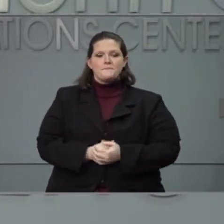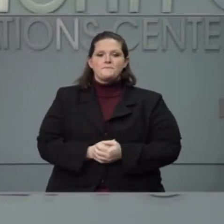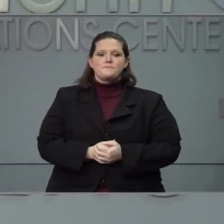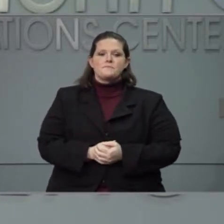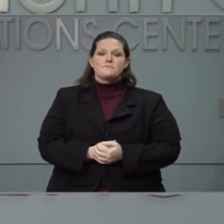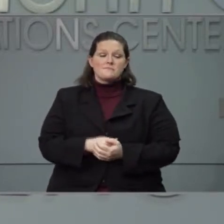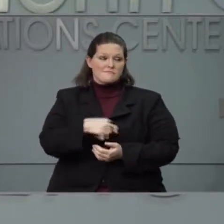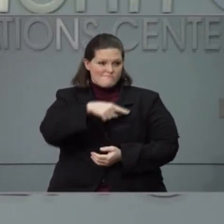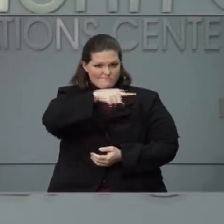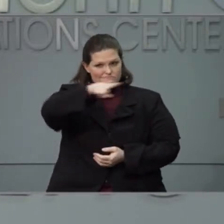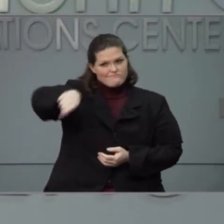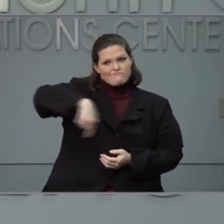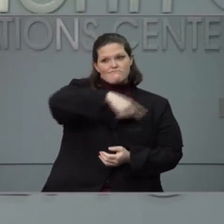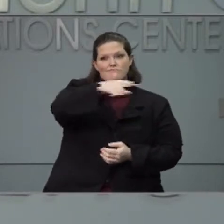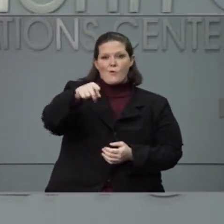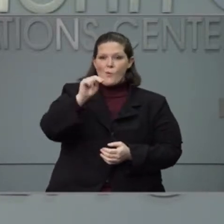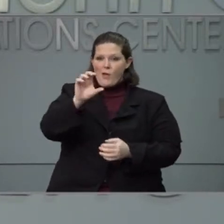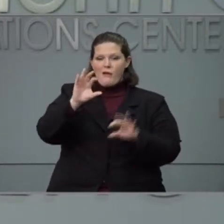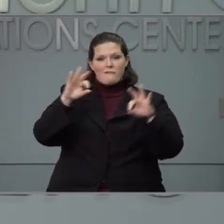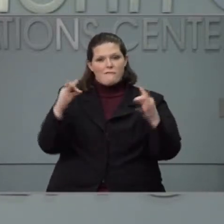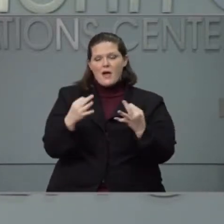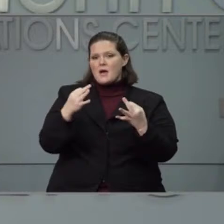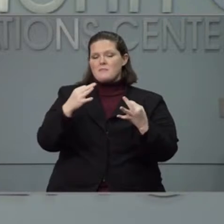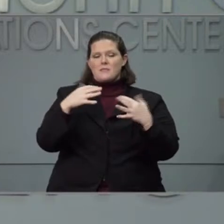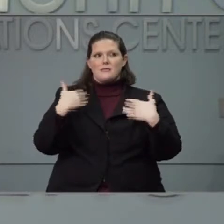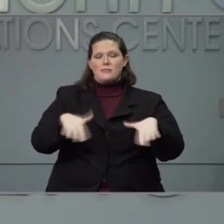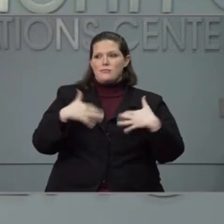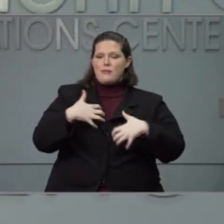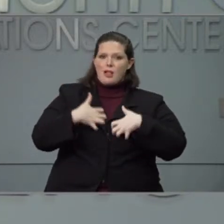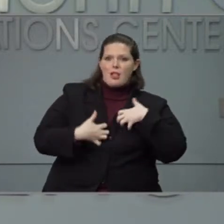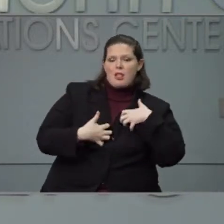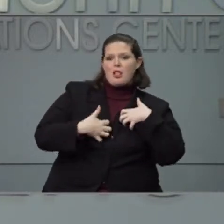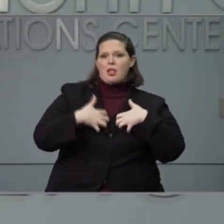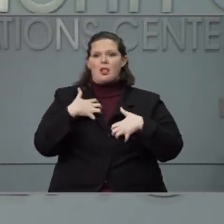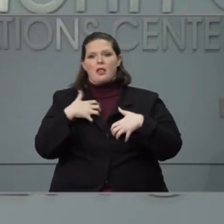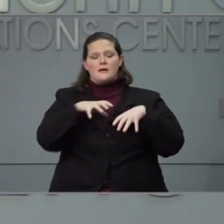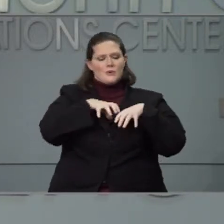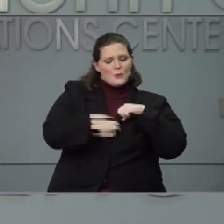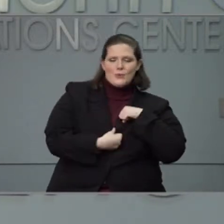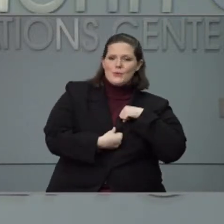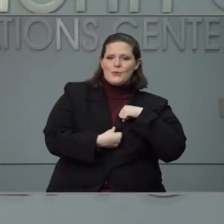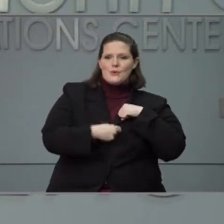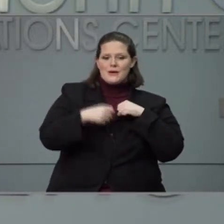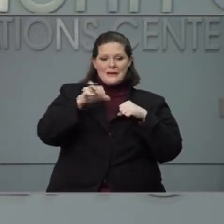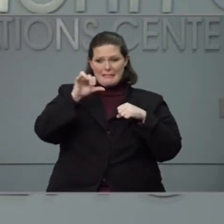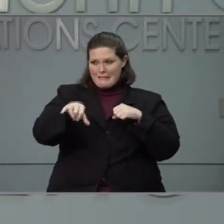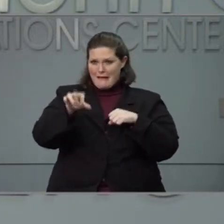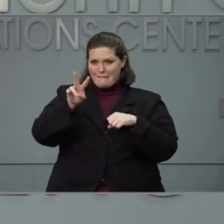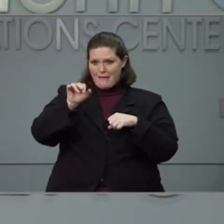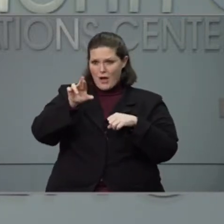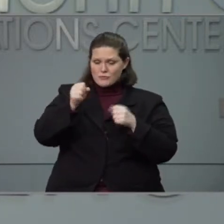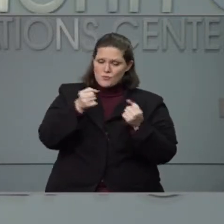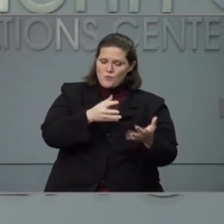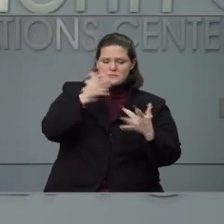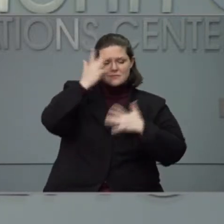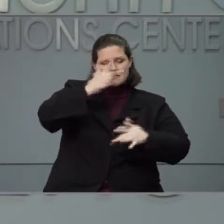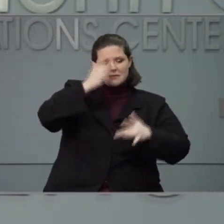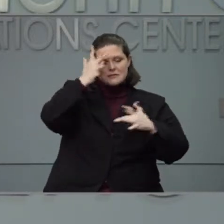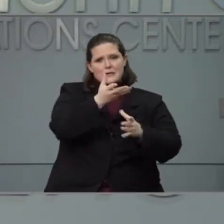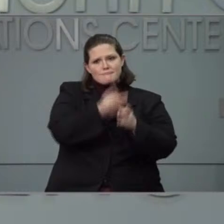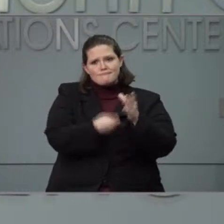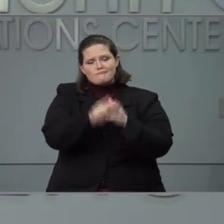families wrestle with the sickness and death caused by this virus, we keep them in our prayers and send strength their